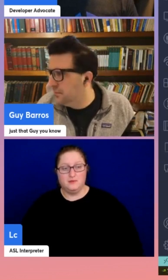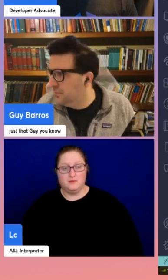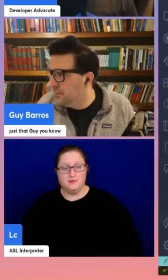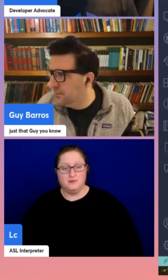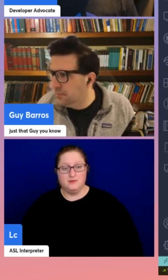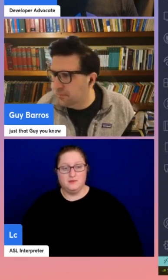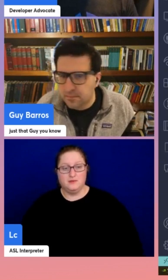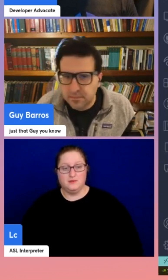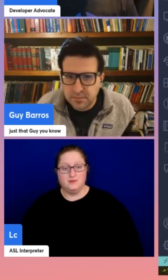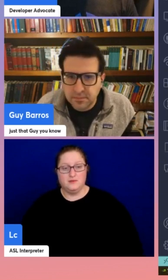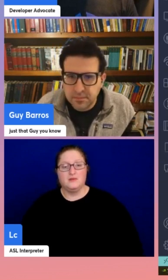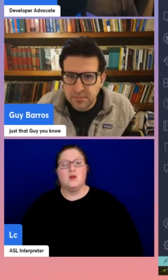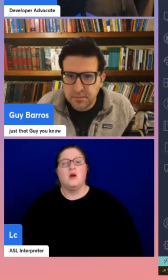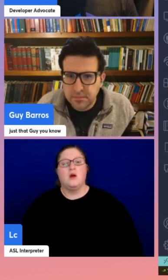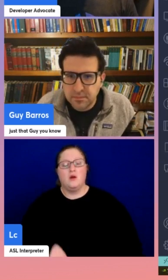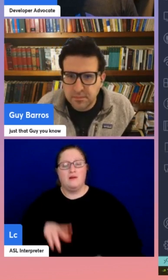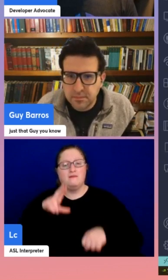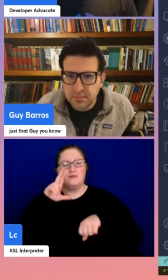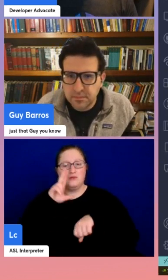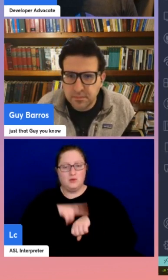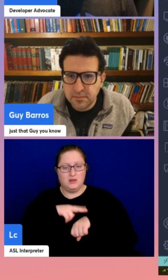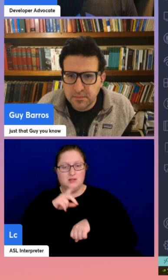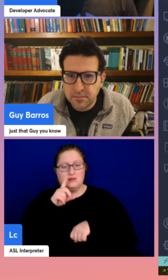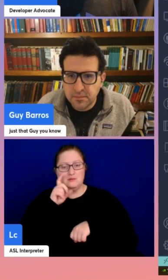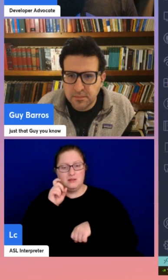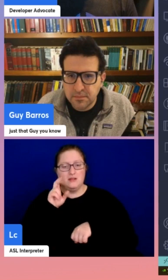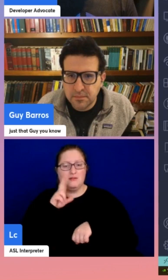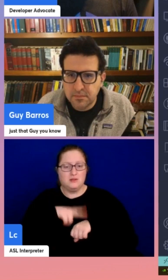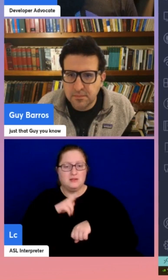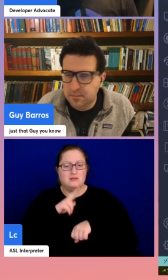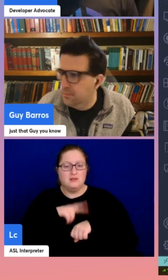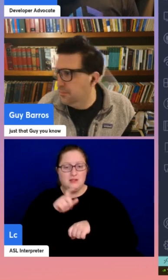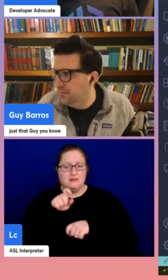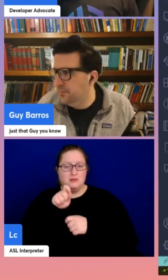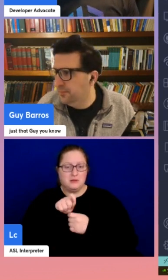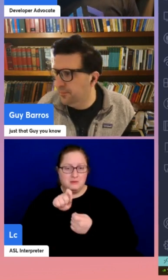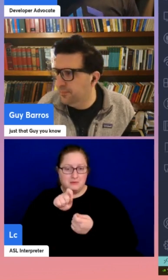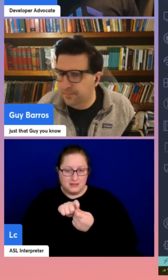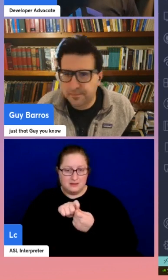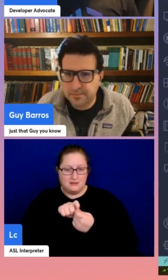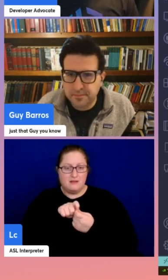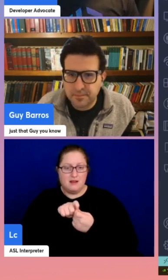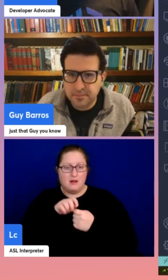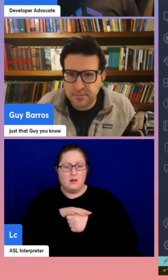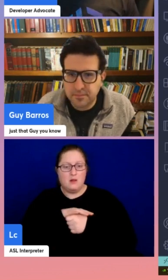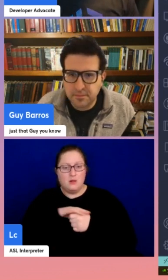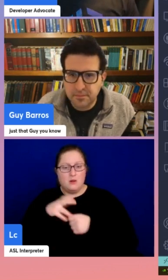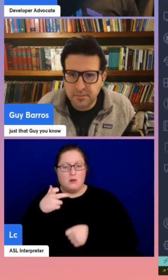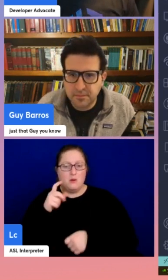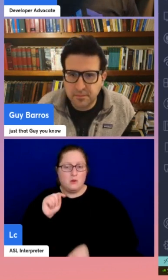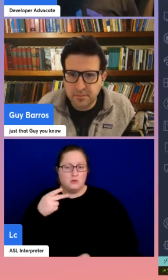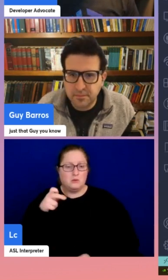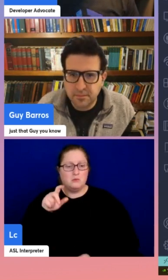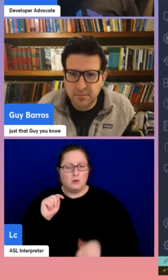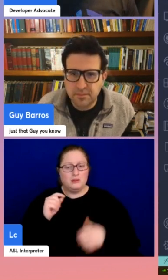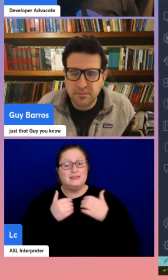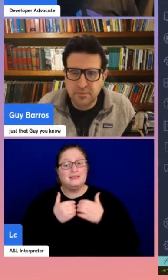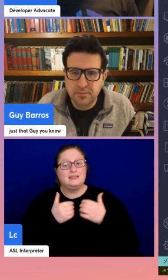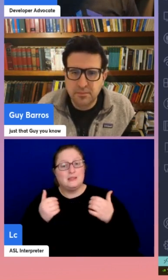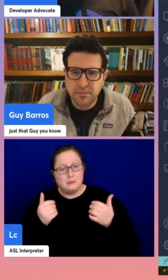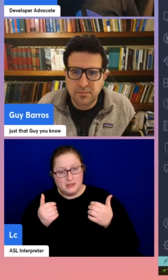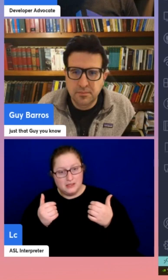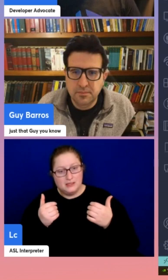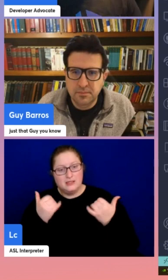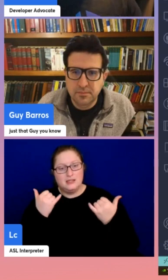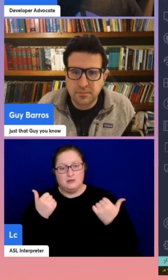Oh, yeah, that's of course because it's, of course, you specify localhost and port separately. Now,